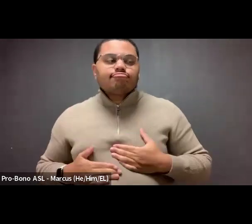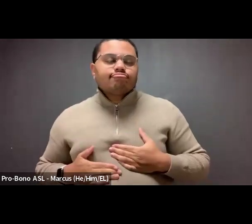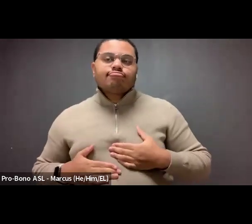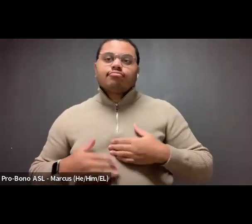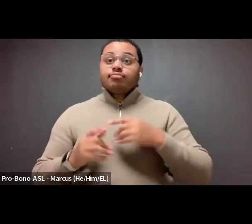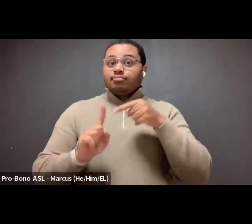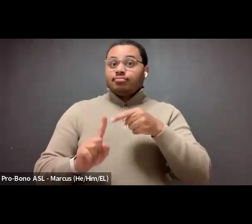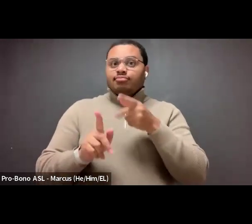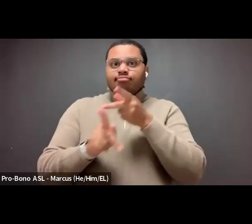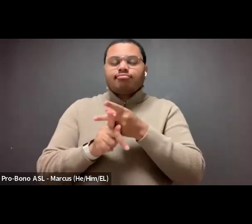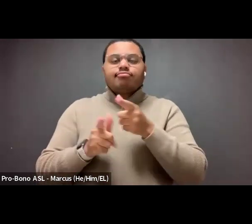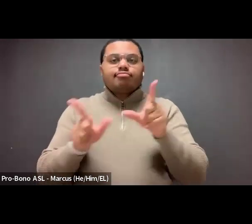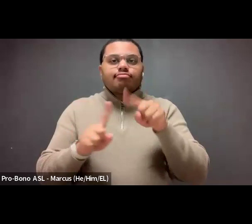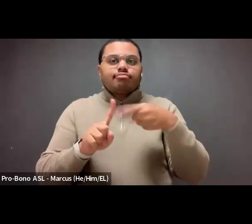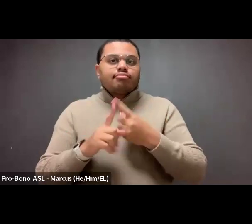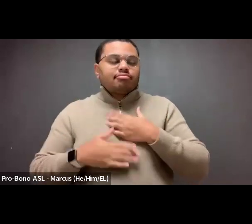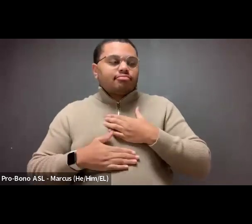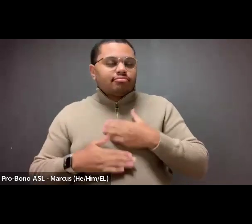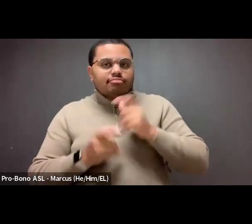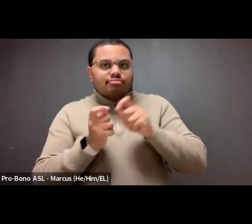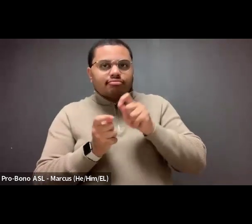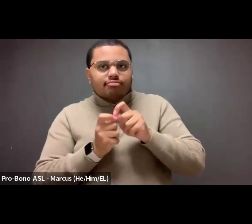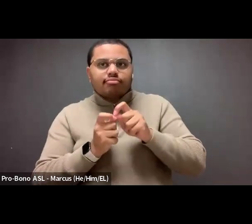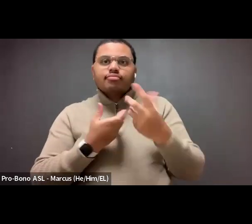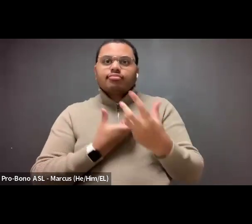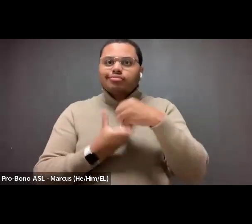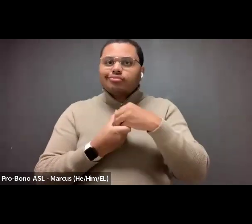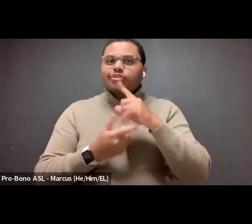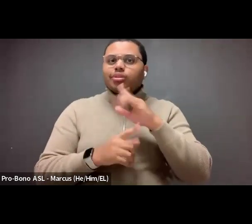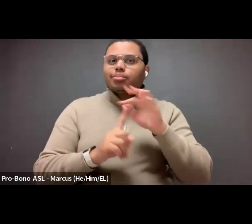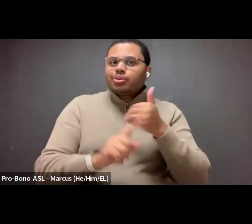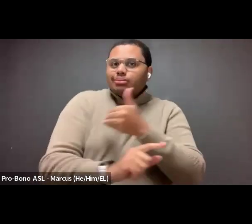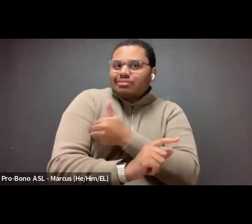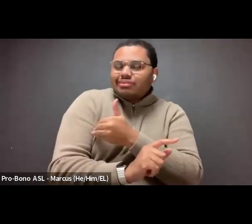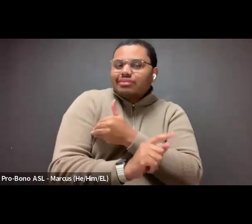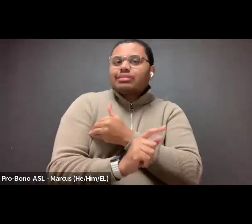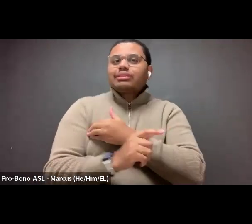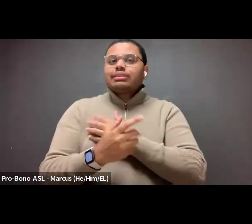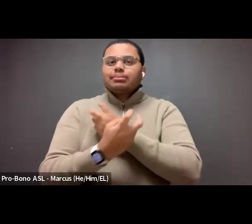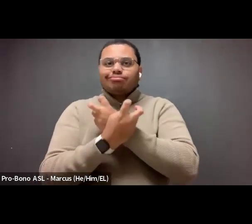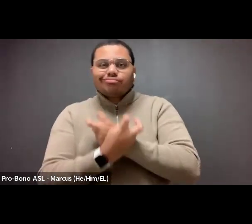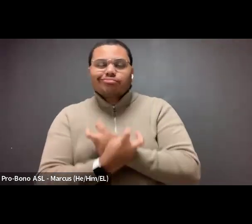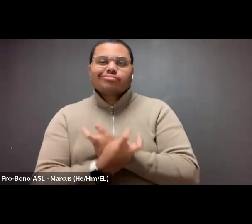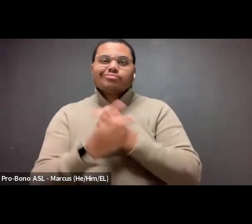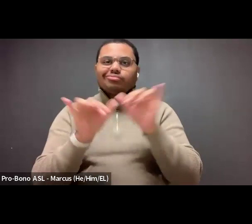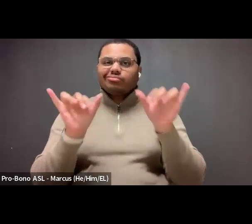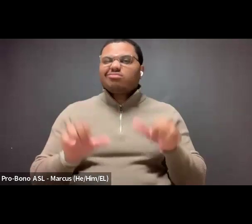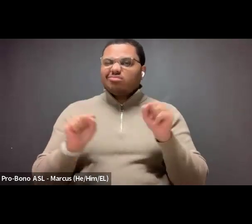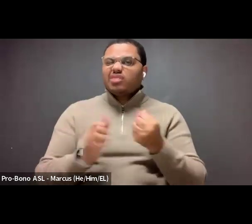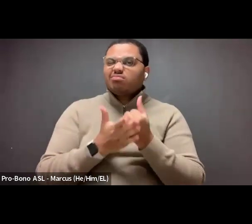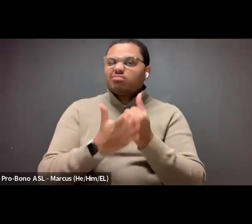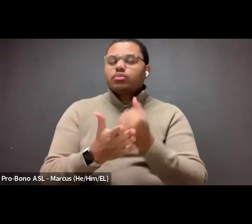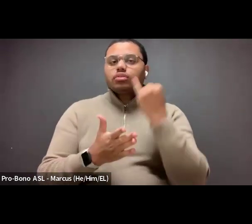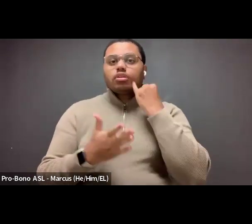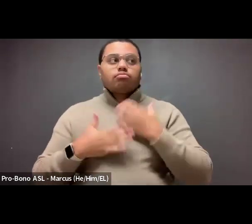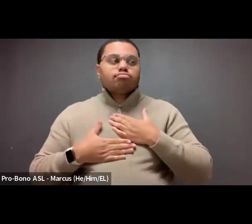body specific and inclusive, referring to muscular or skeletal system can be helpful. If body